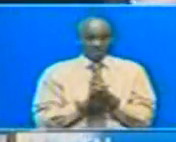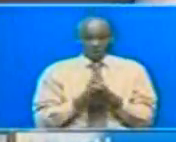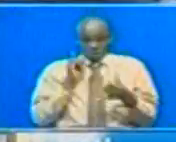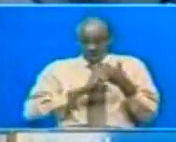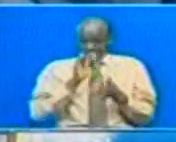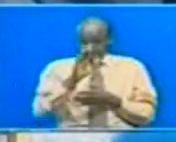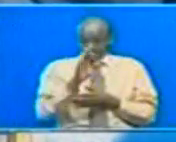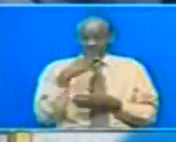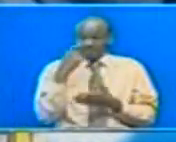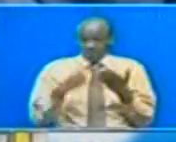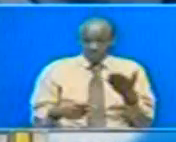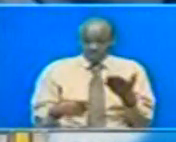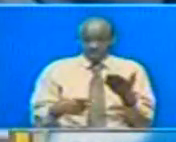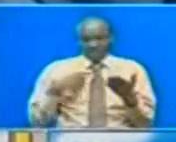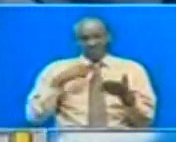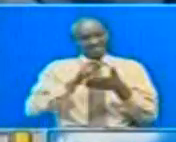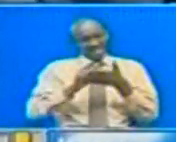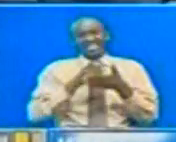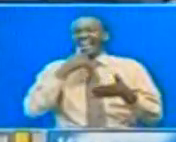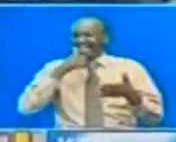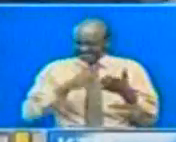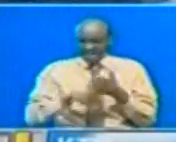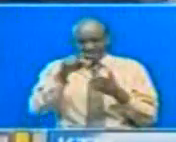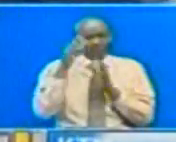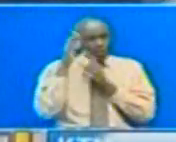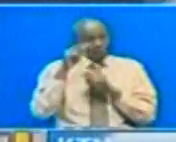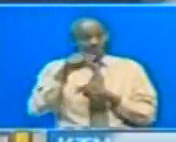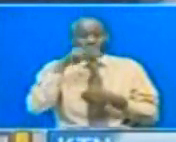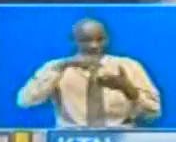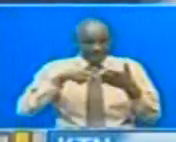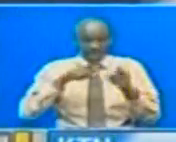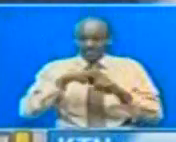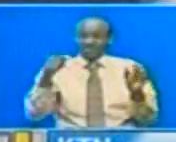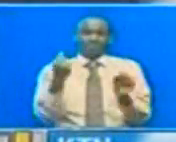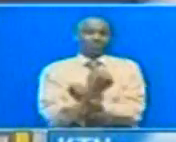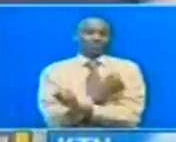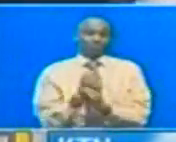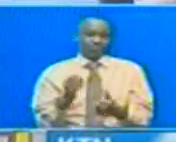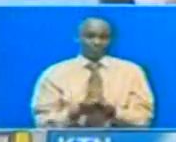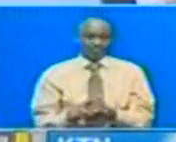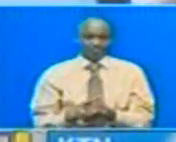Luam Gatashu, writing Fidel a letter that she hoped to read, but just could not.